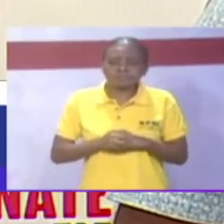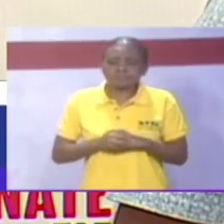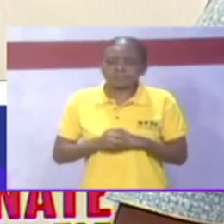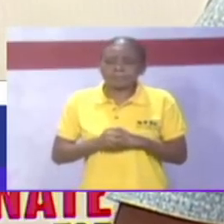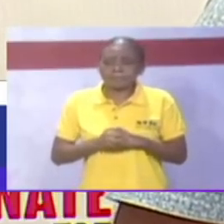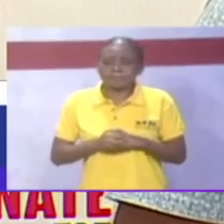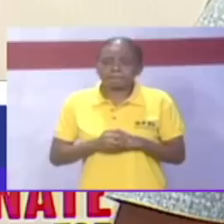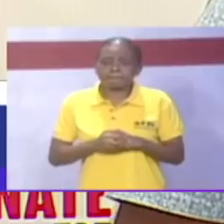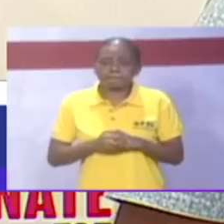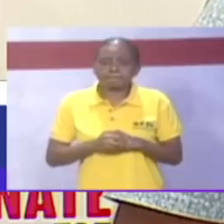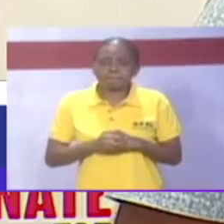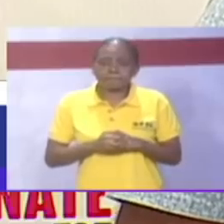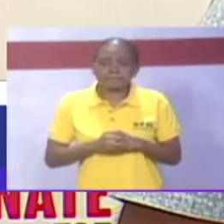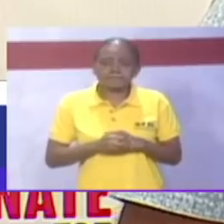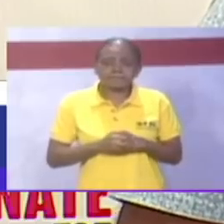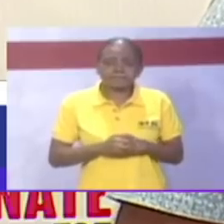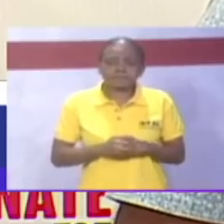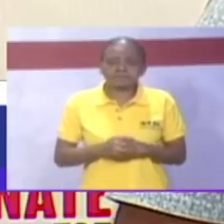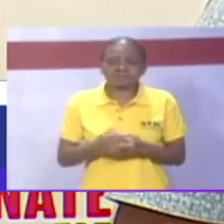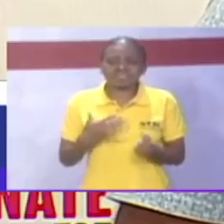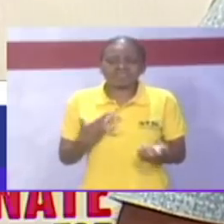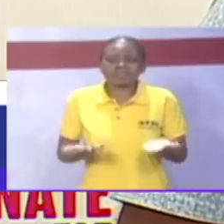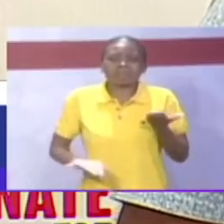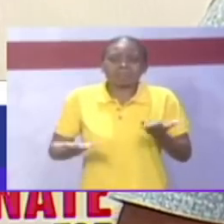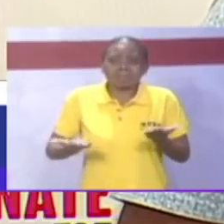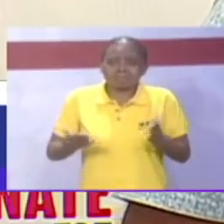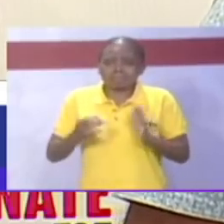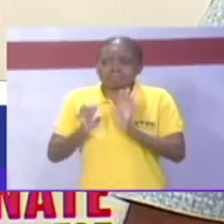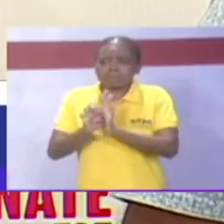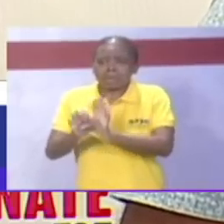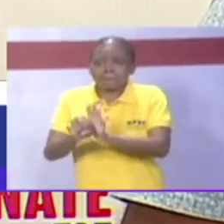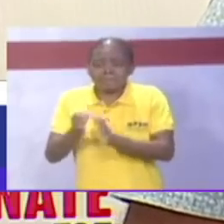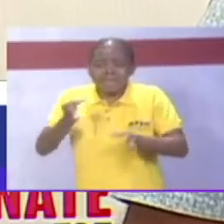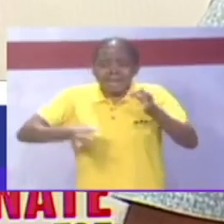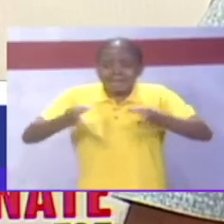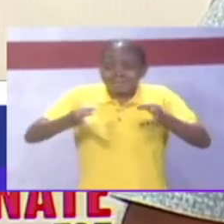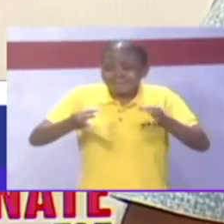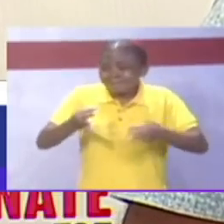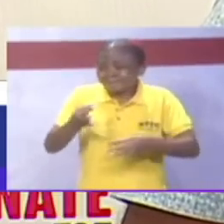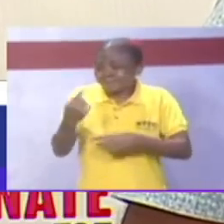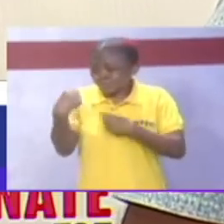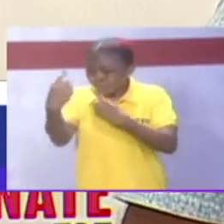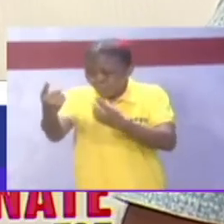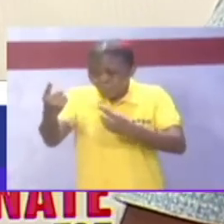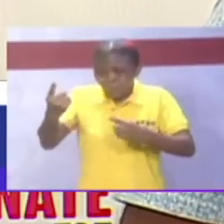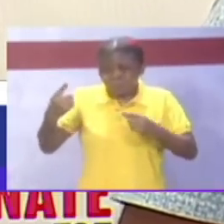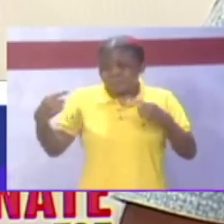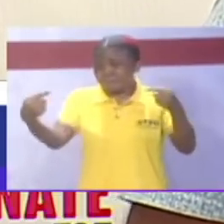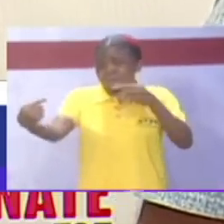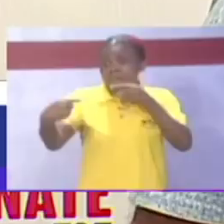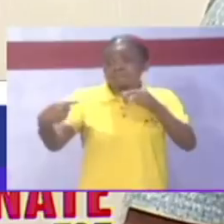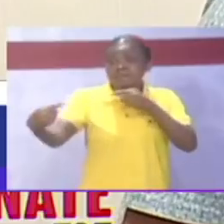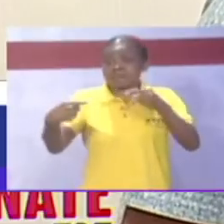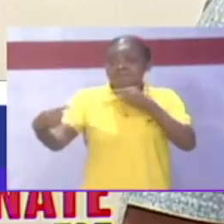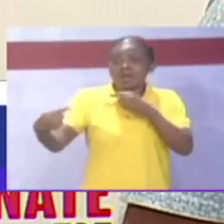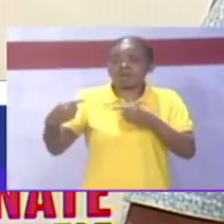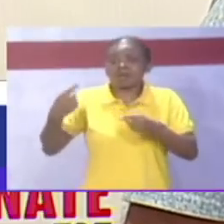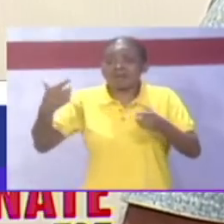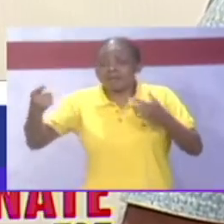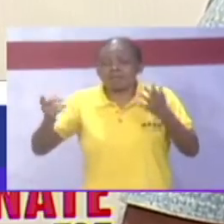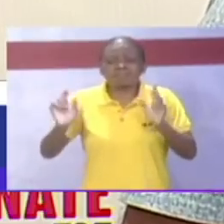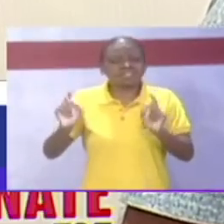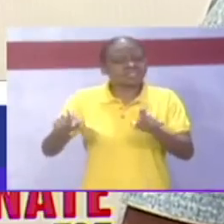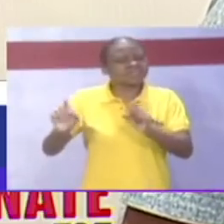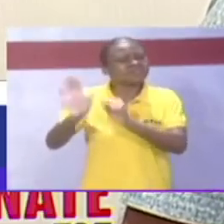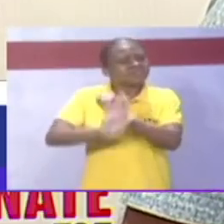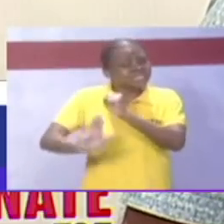It's like putting on a bulletproof vest. If I were getting into a gunfight, I would rather have a bulletproof vest on than none at